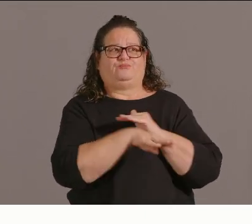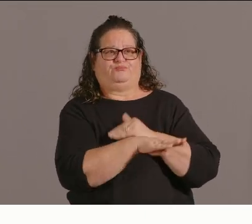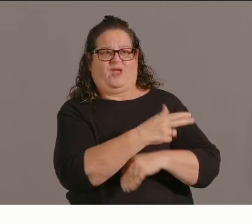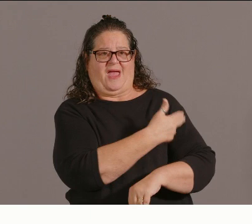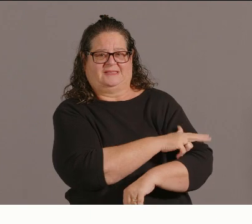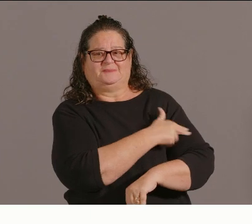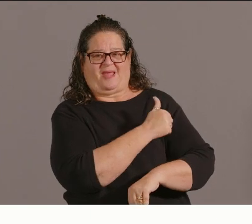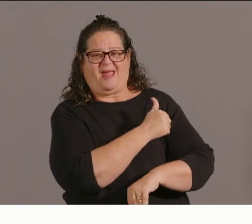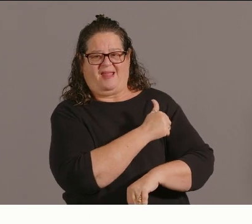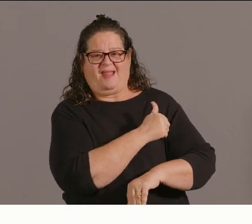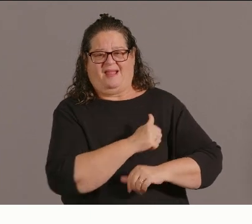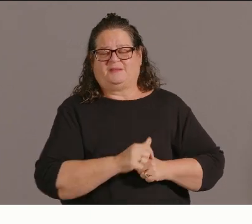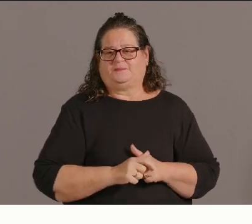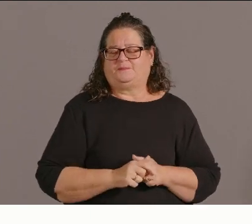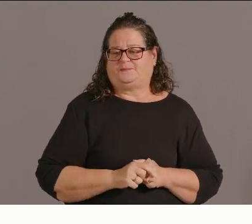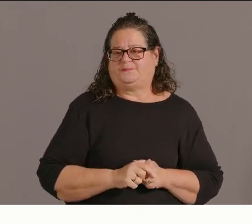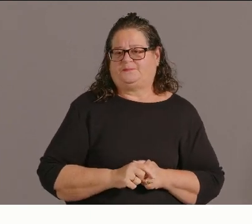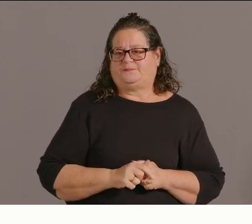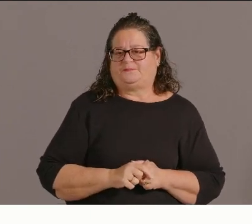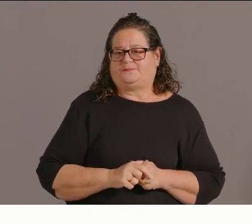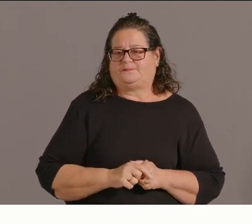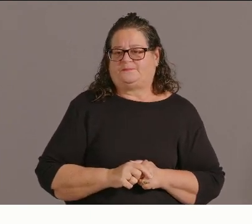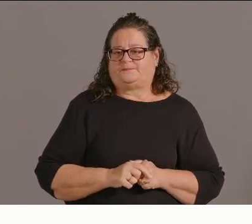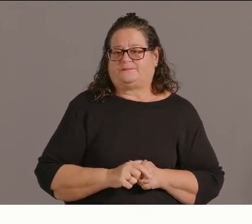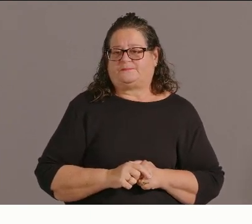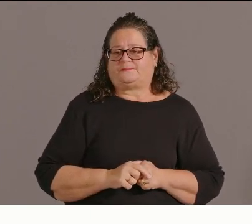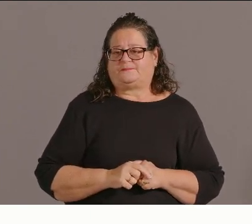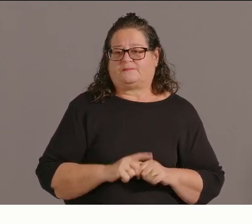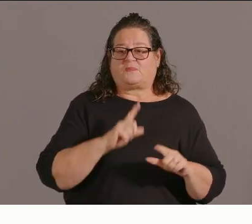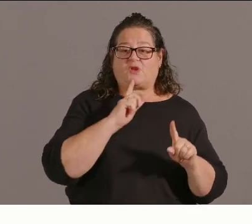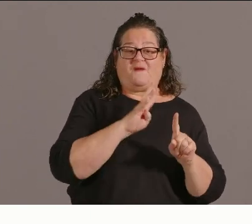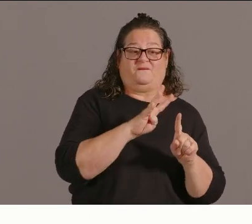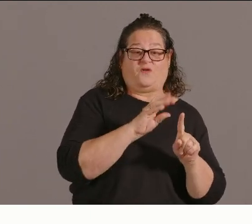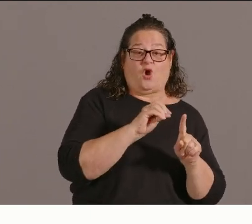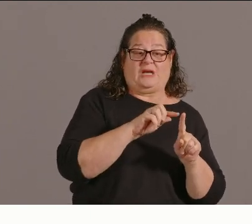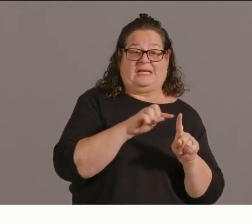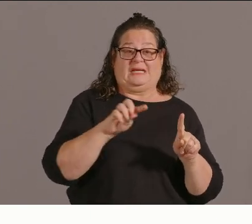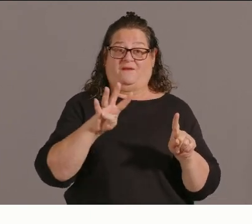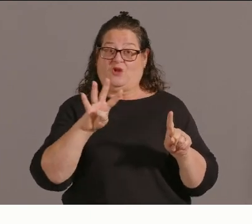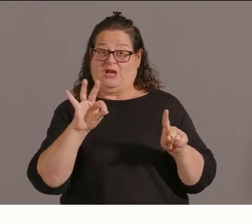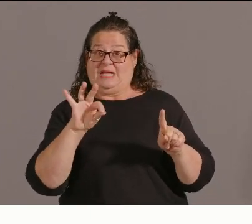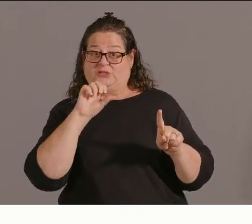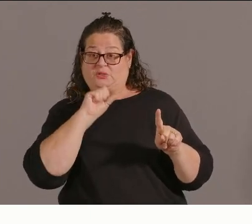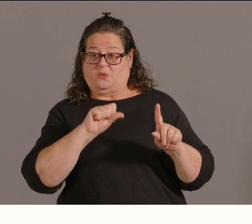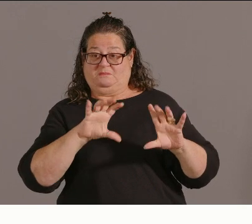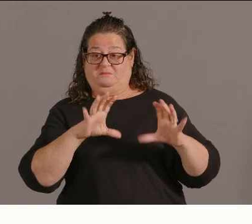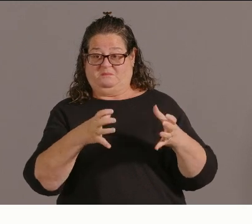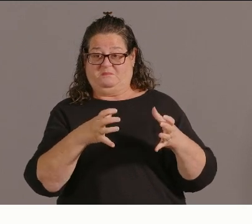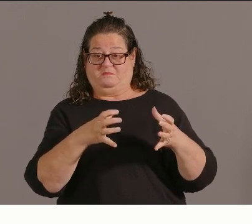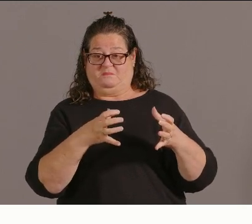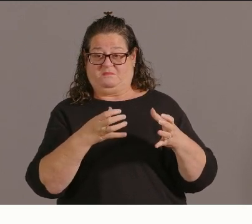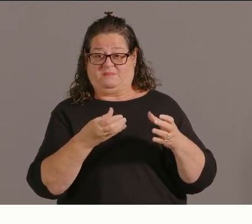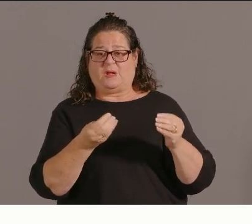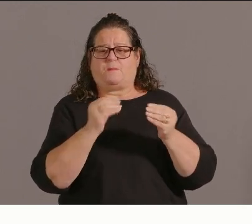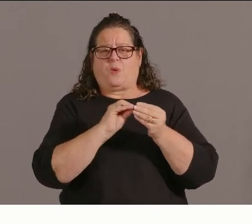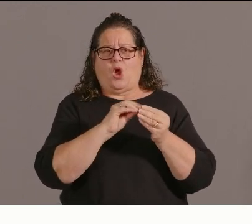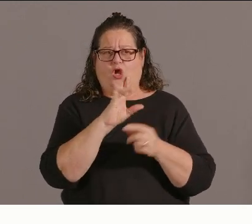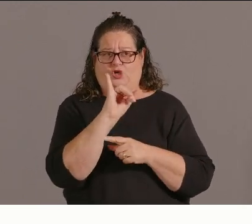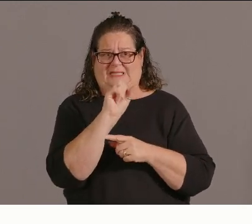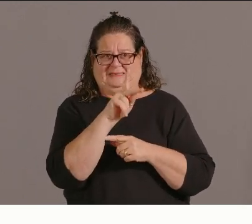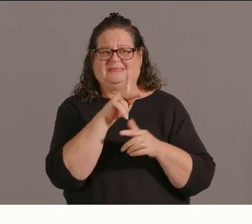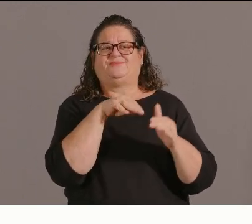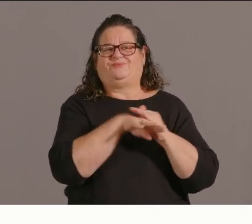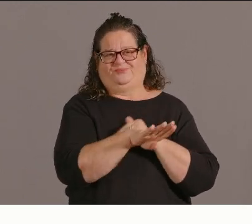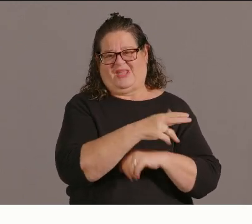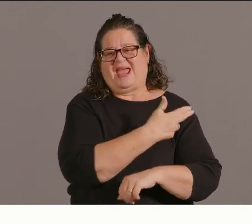counterparts. Even those that are 40 to 49 still have a significantly increased risk for hospitalization and death when